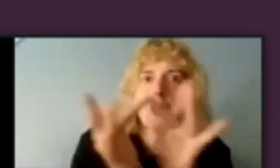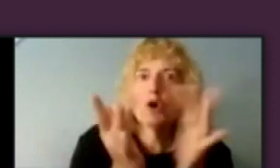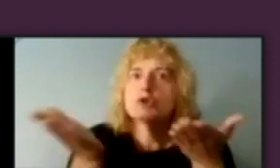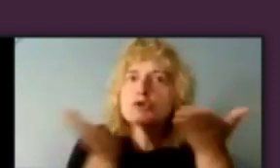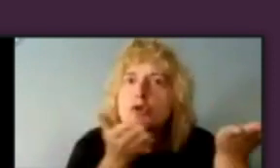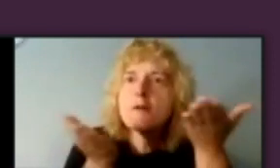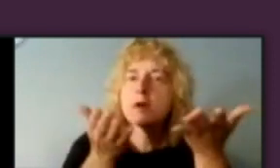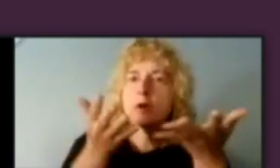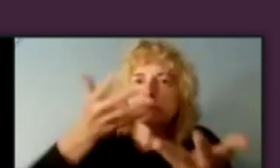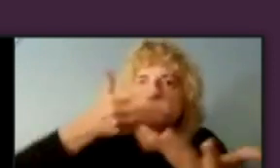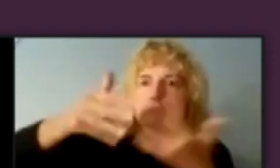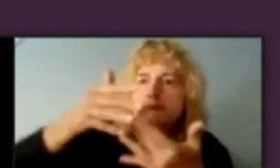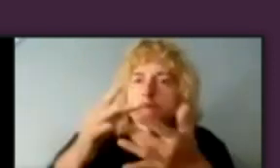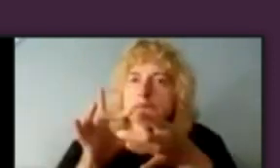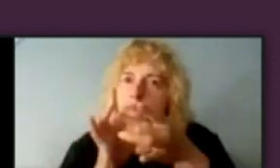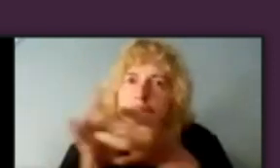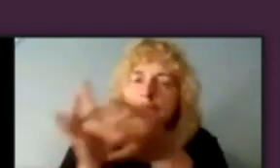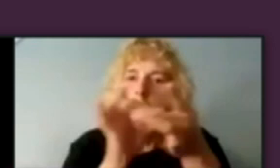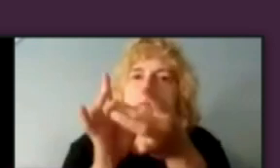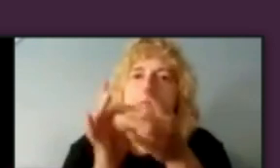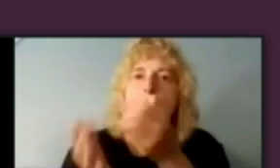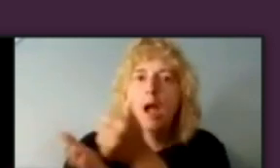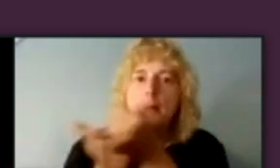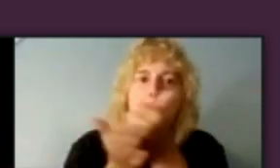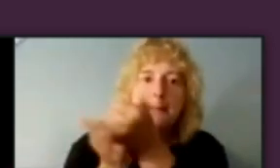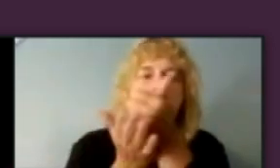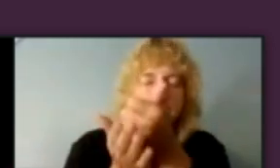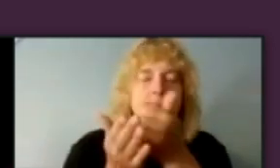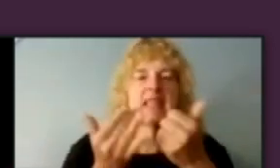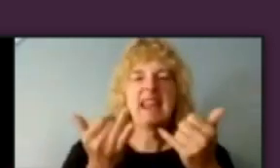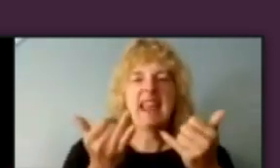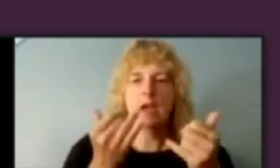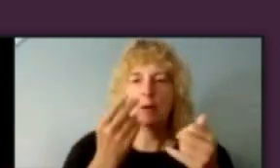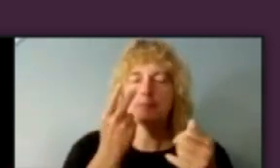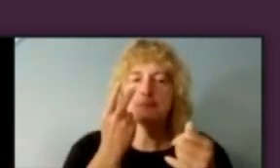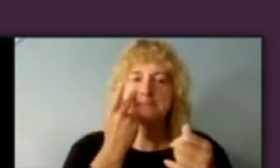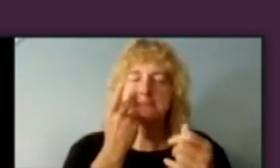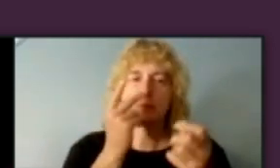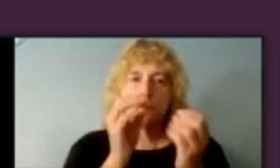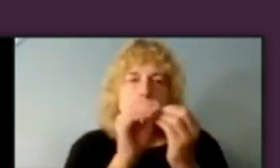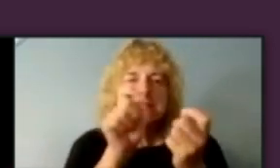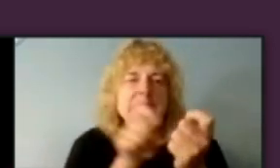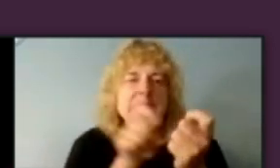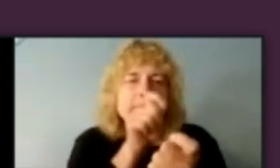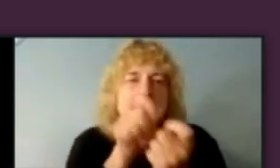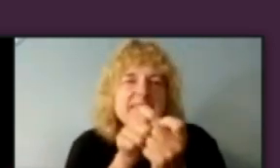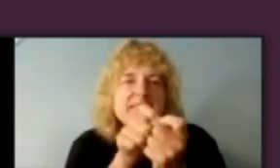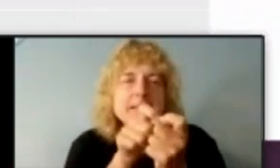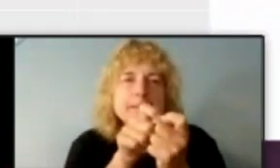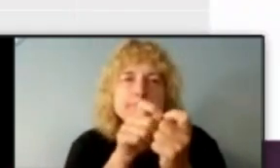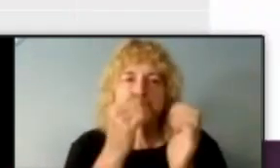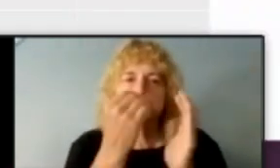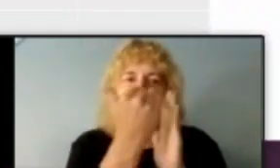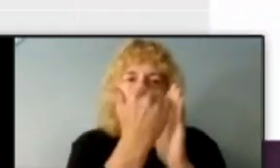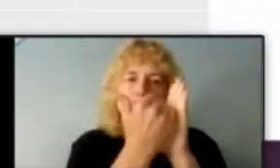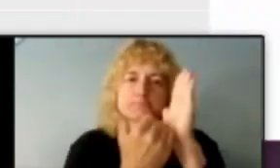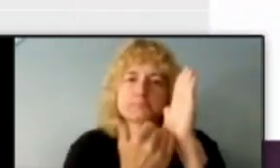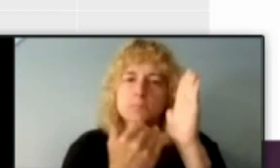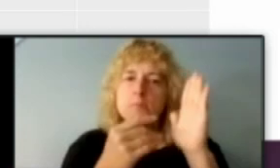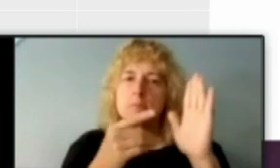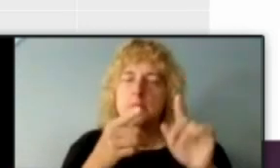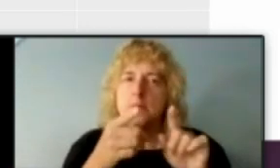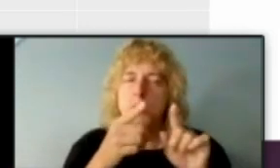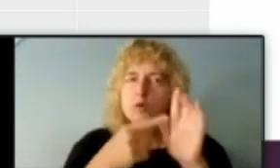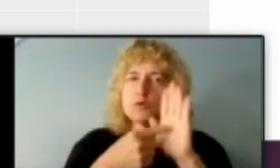of the ones that are a little bit more specific if we go to the next slide to give you an idea of what this looks like.